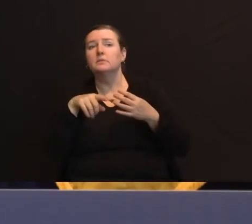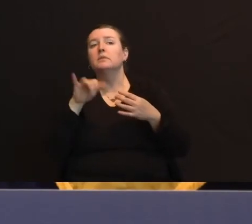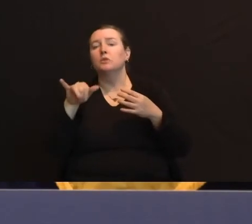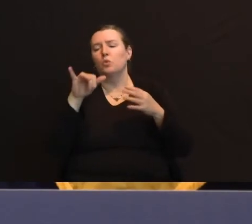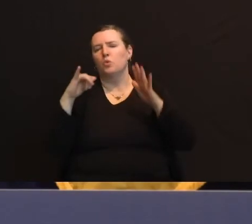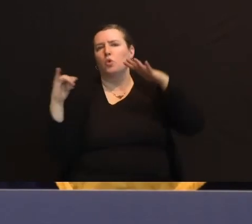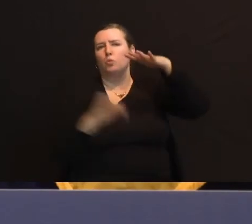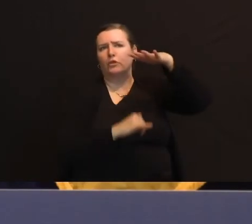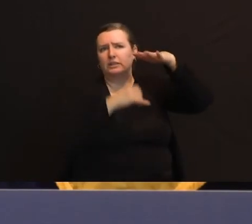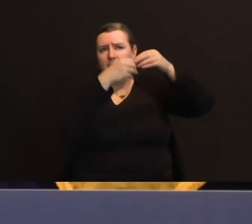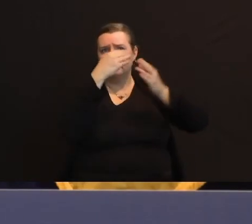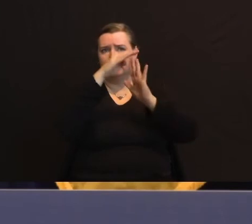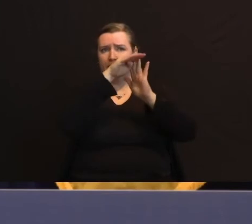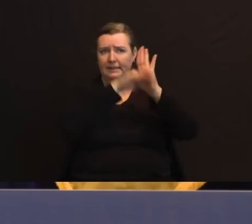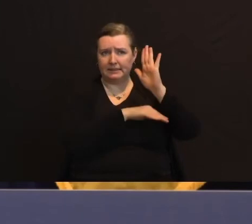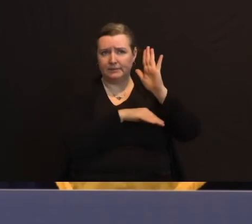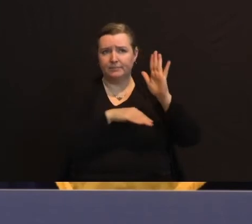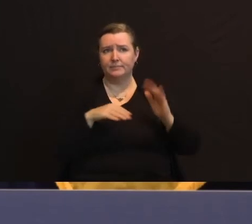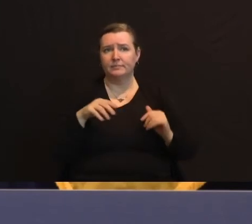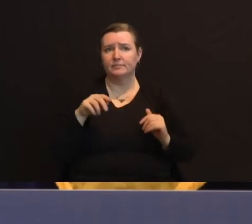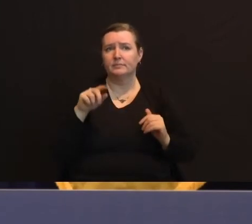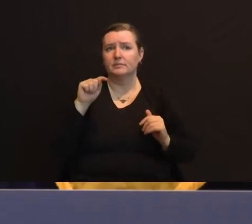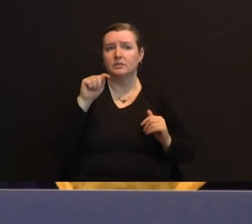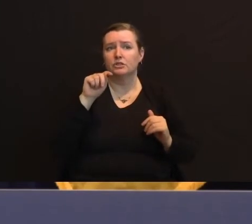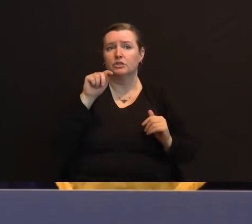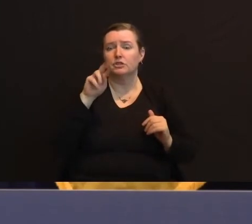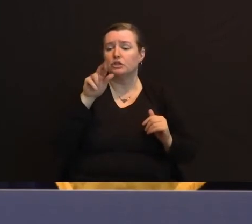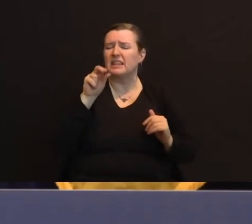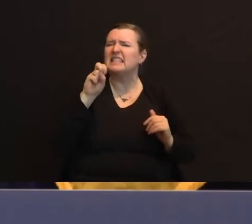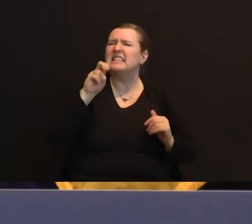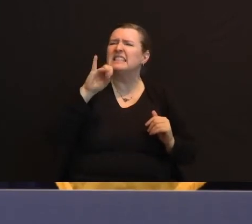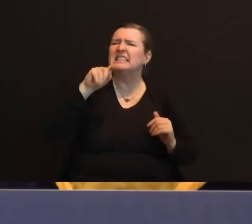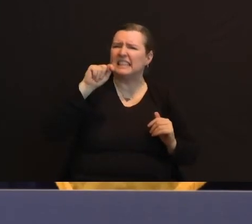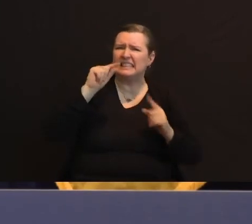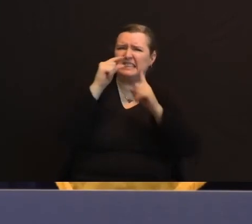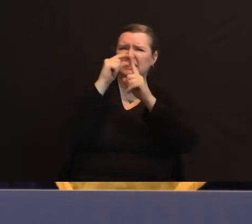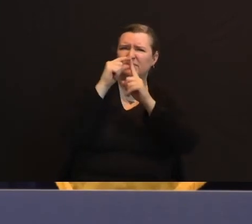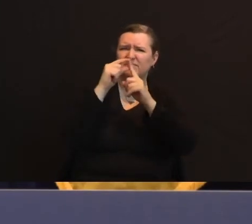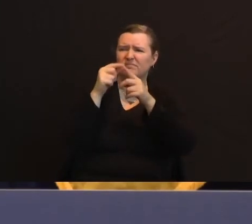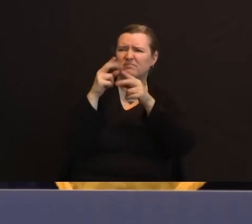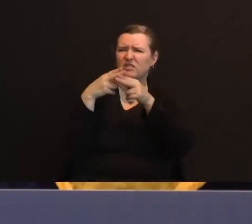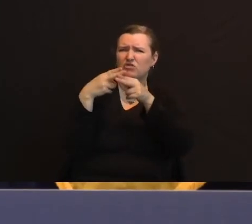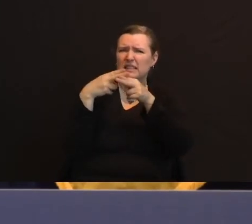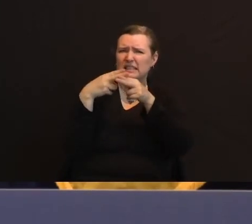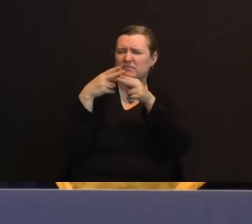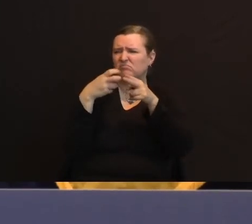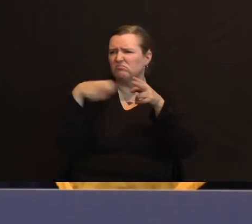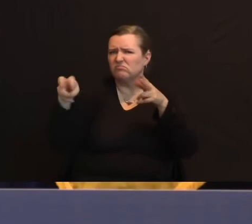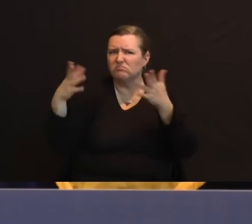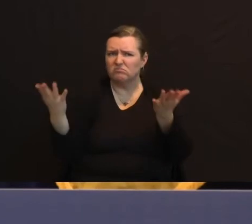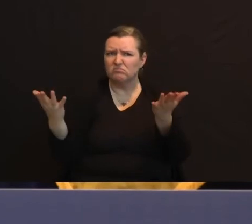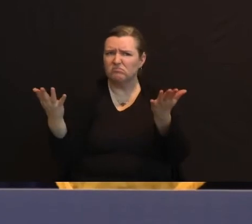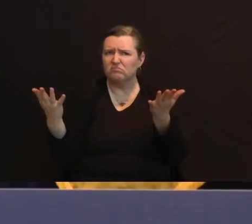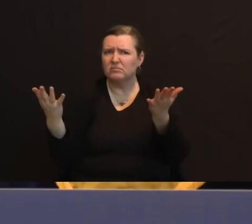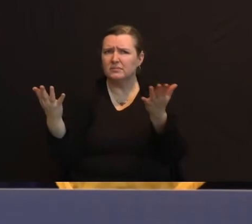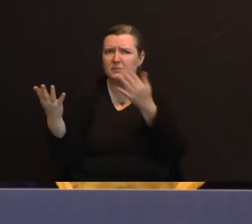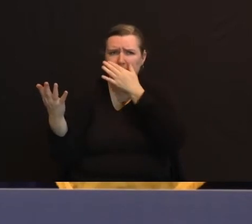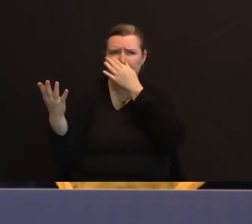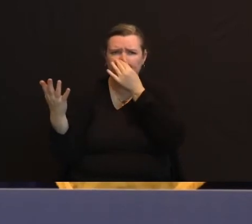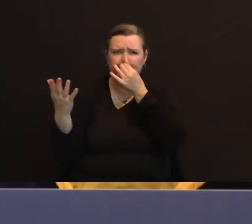travel. Is it any travel that is just less than a day between any state, or is it only those 4 states that have been mentioned